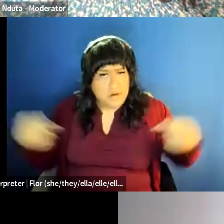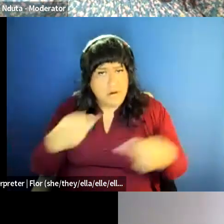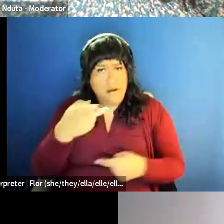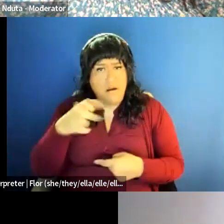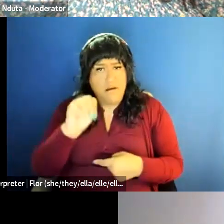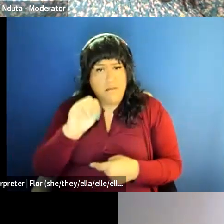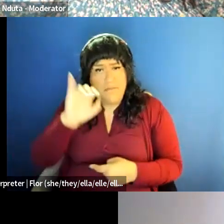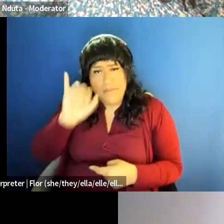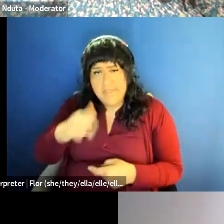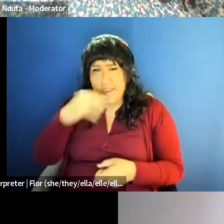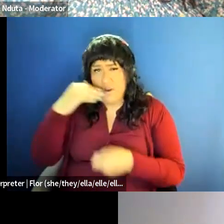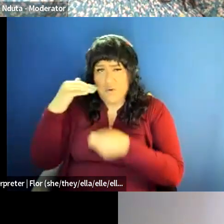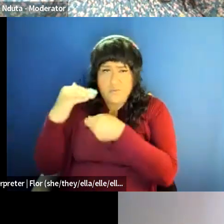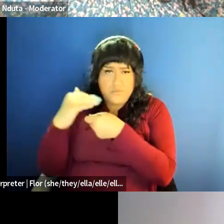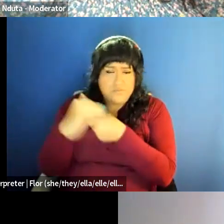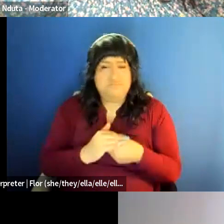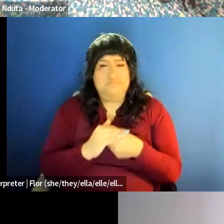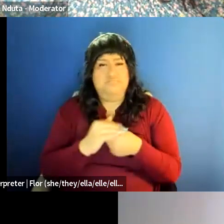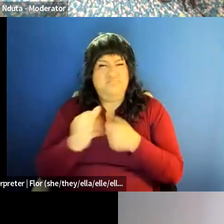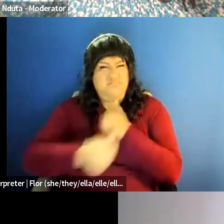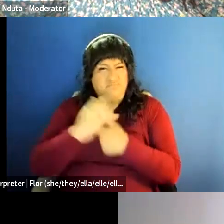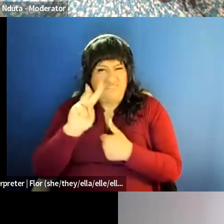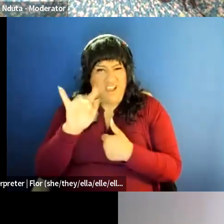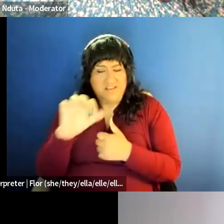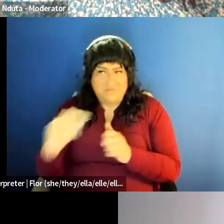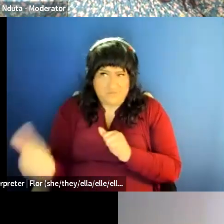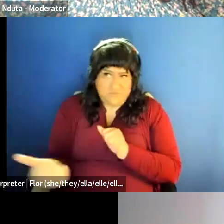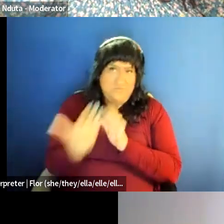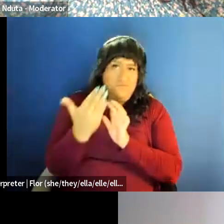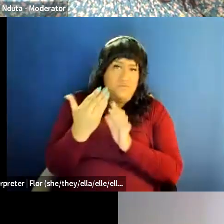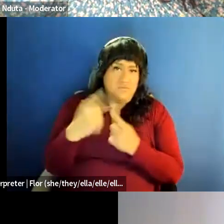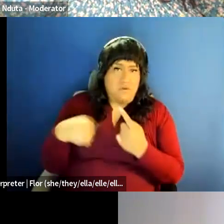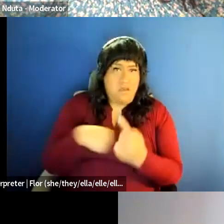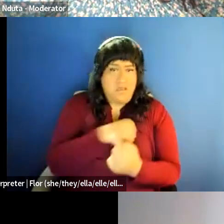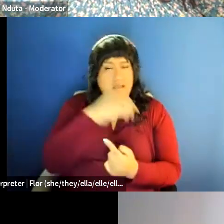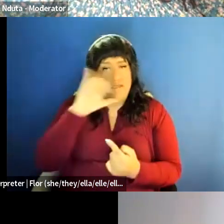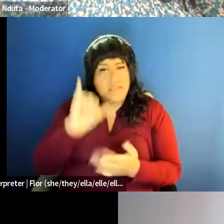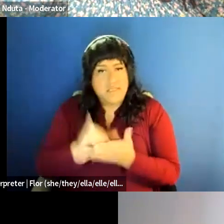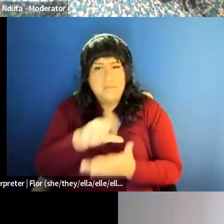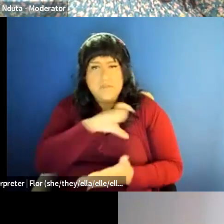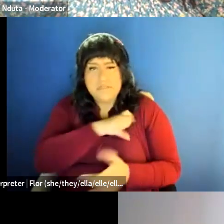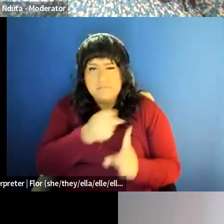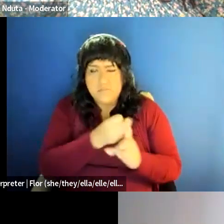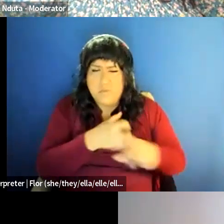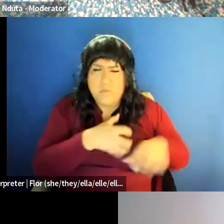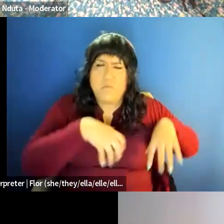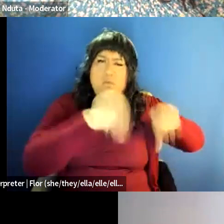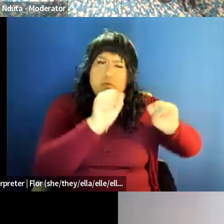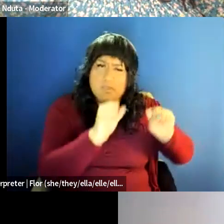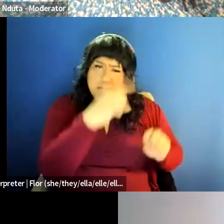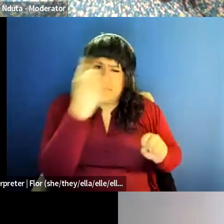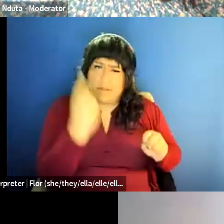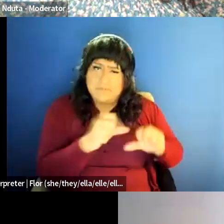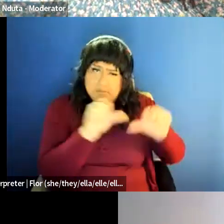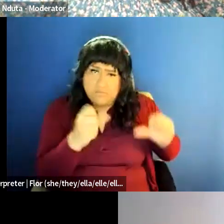racialized violence towards us and police brutality, and just holding healing spaces for Black folks. So